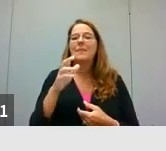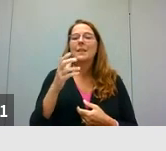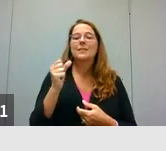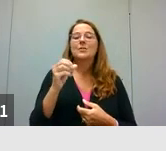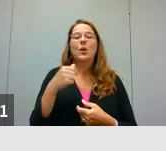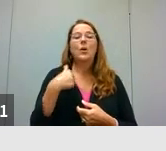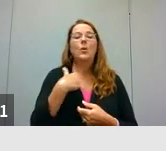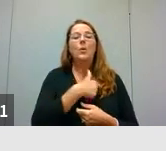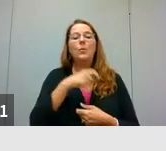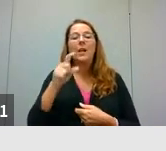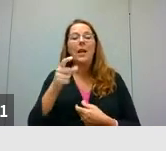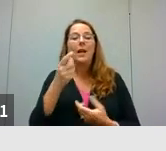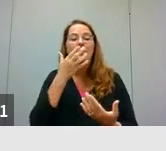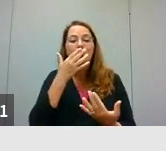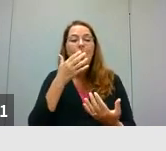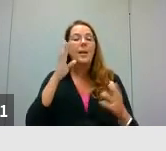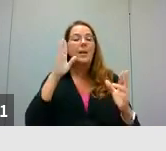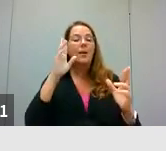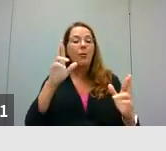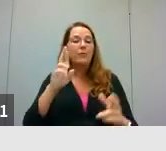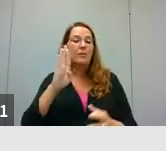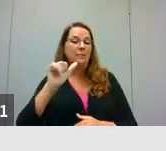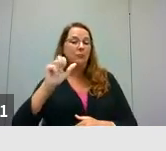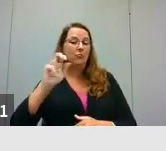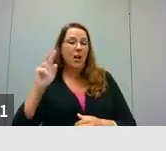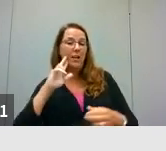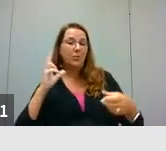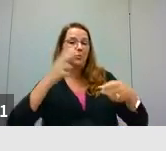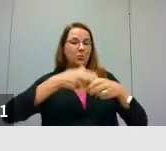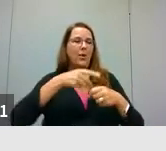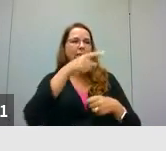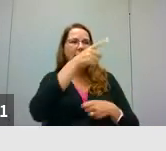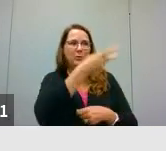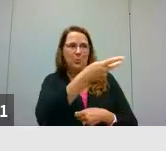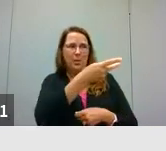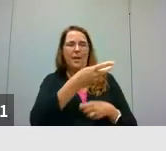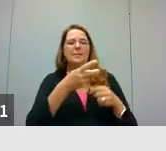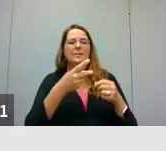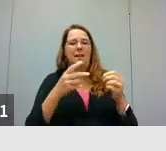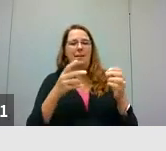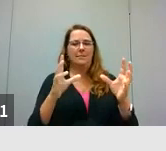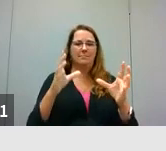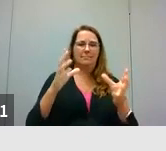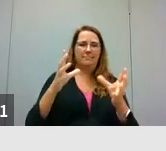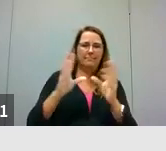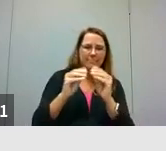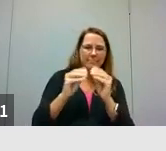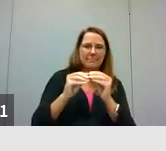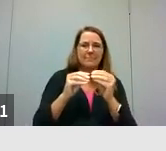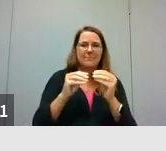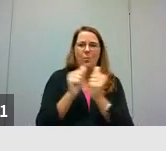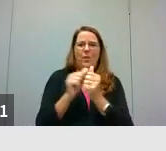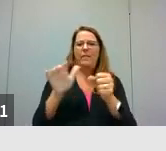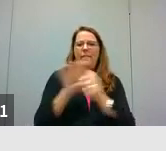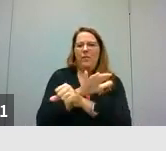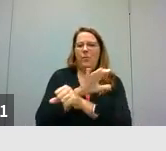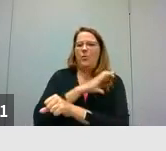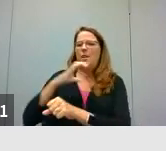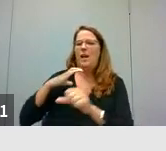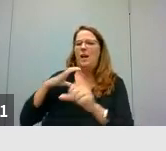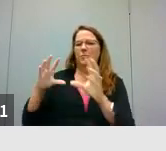we'll have to wait, and hopefully Brian will jump on and you all can have this conversation with the full council starting at 10 during